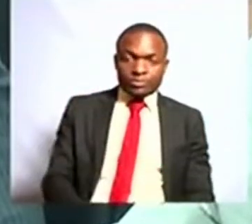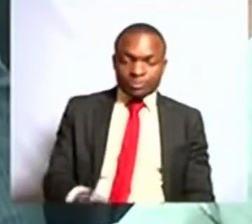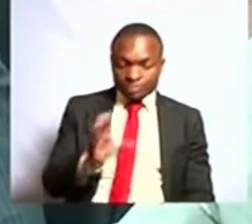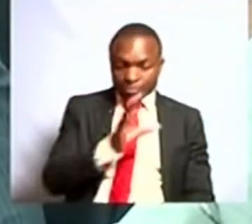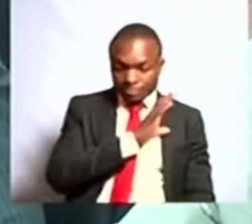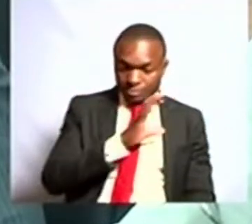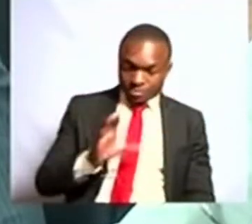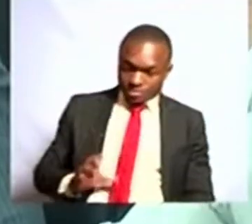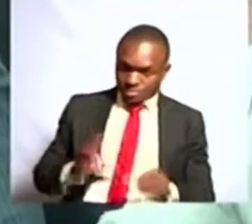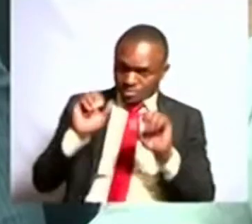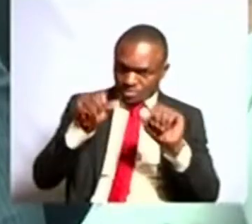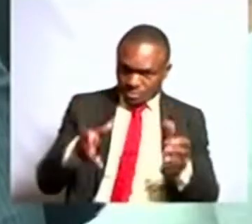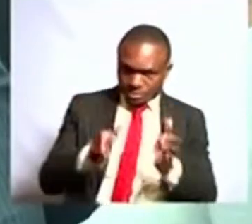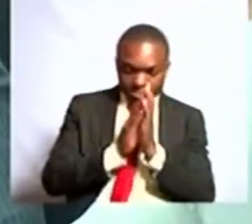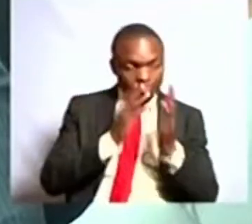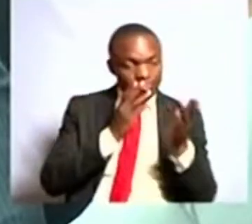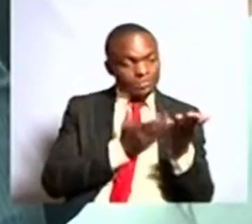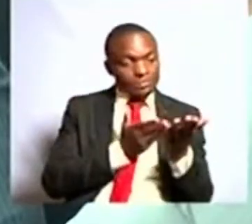request for such